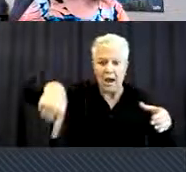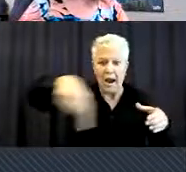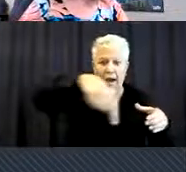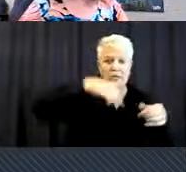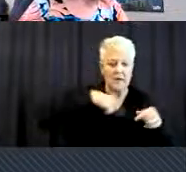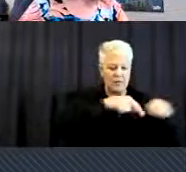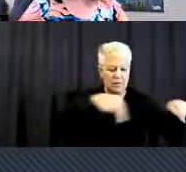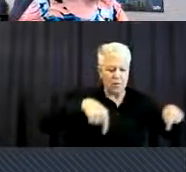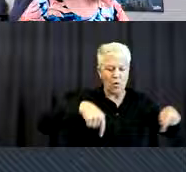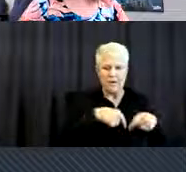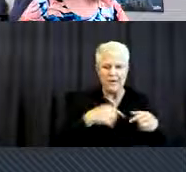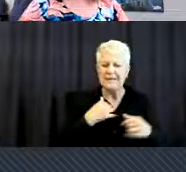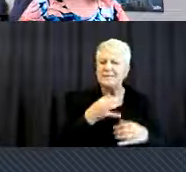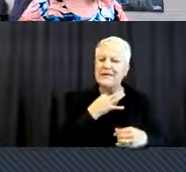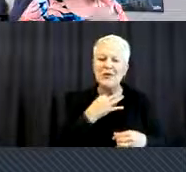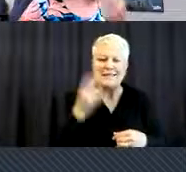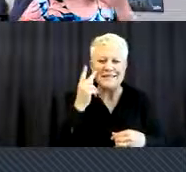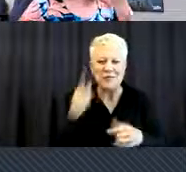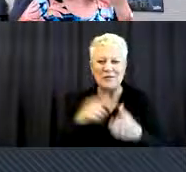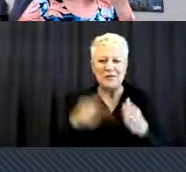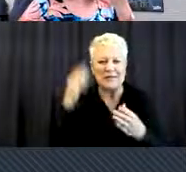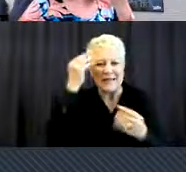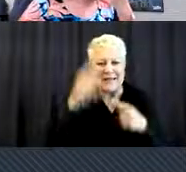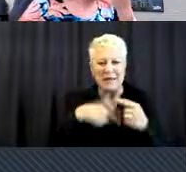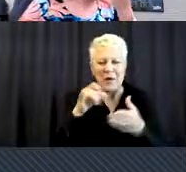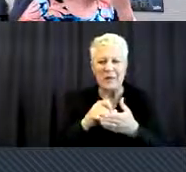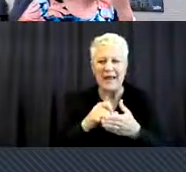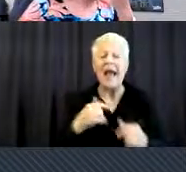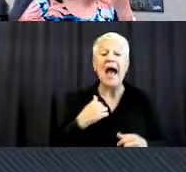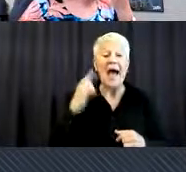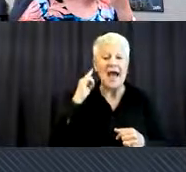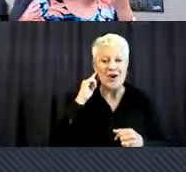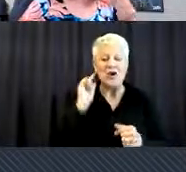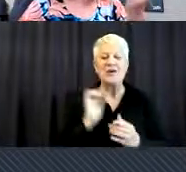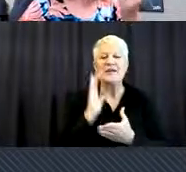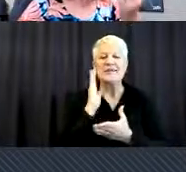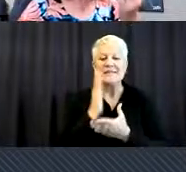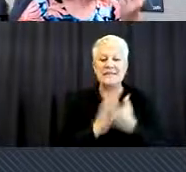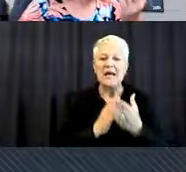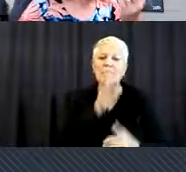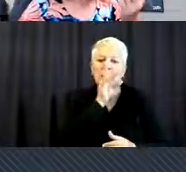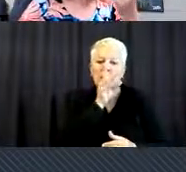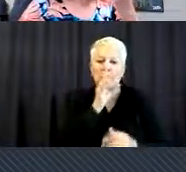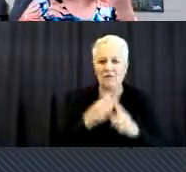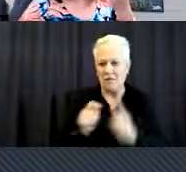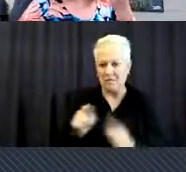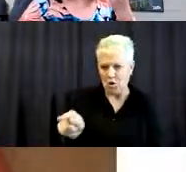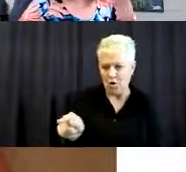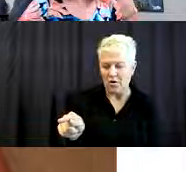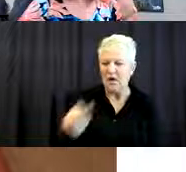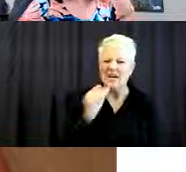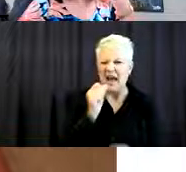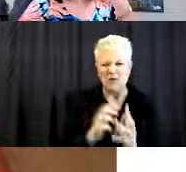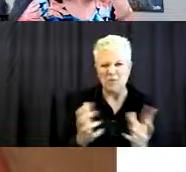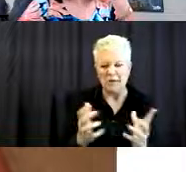was taking in about that. I did hear some verbalizations from her, not too